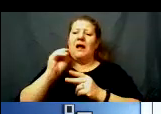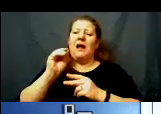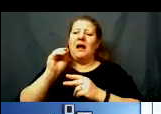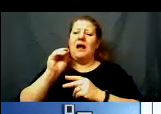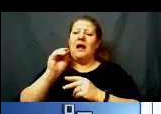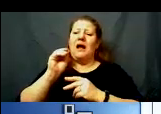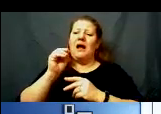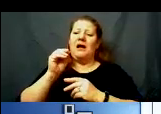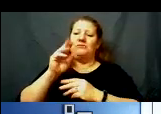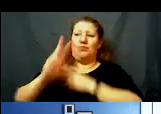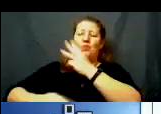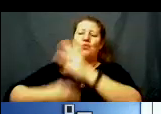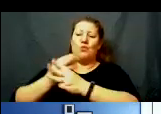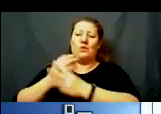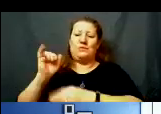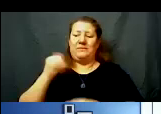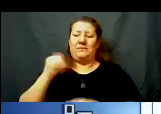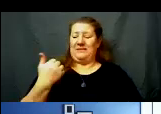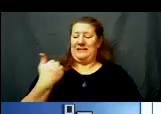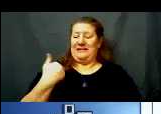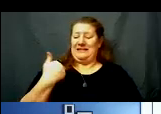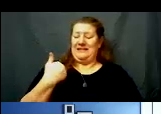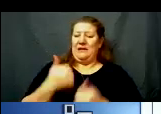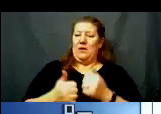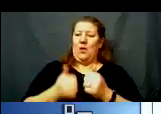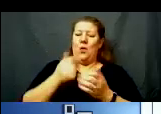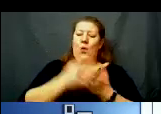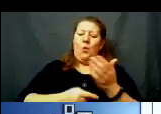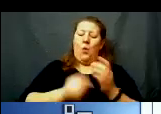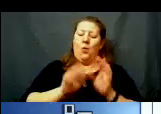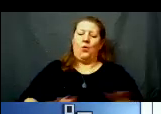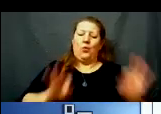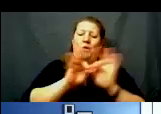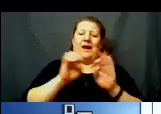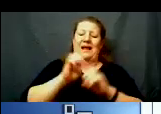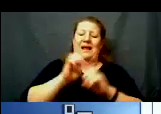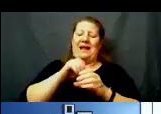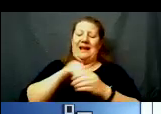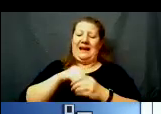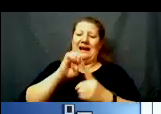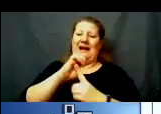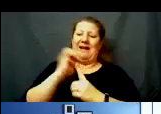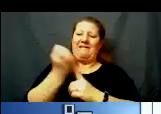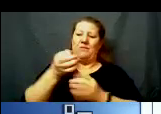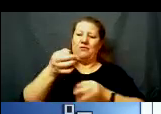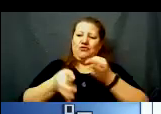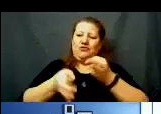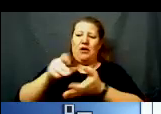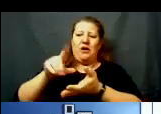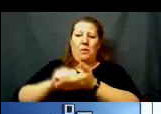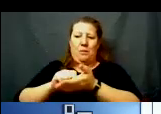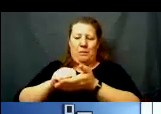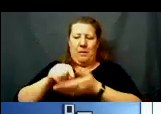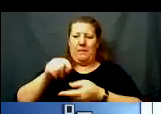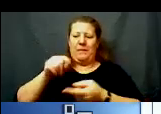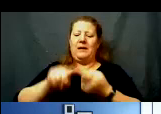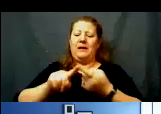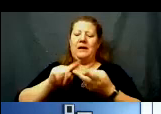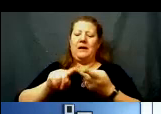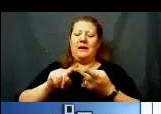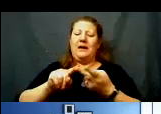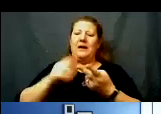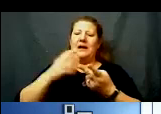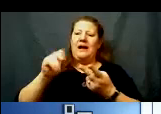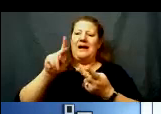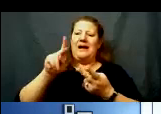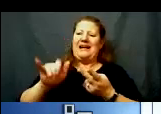His latest books include What is Critical Environmental Justice, published by the Polity Press, and